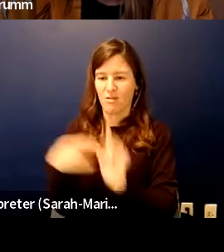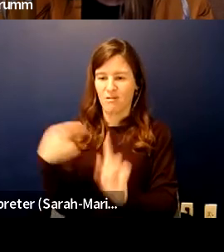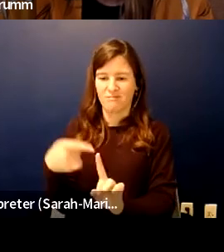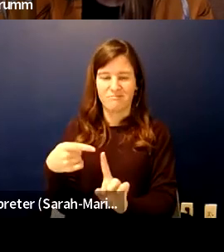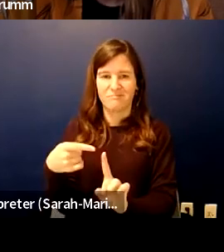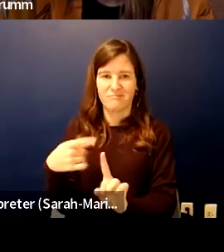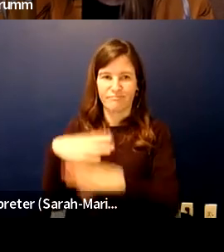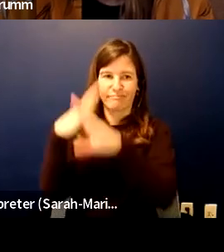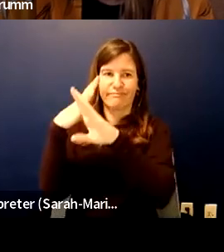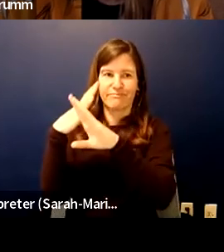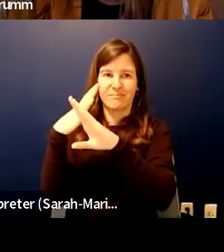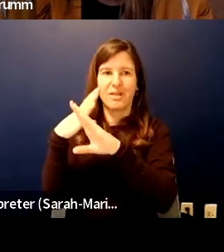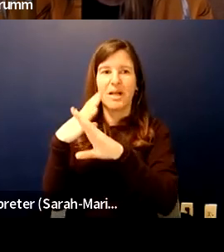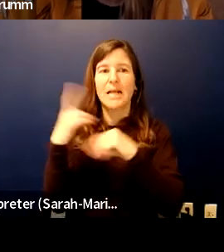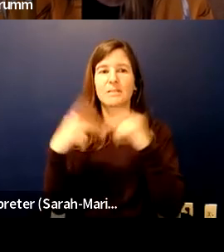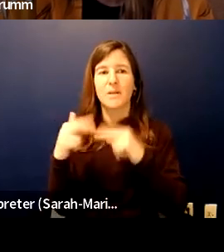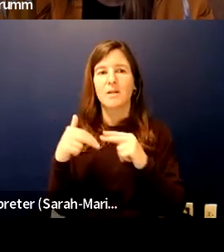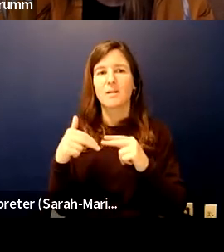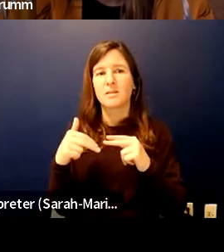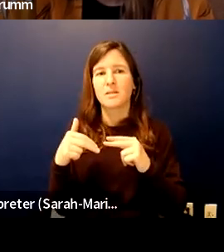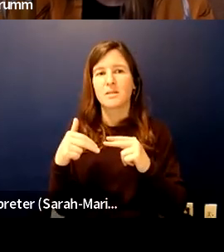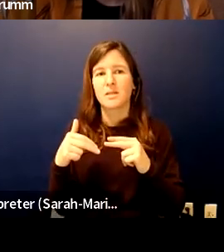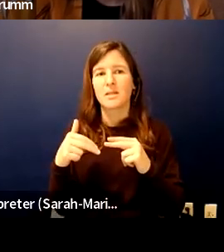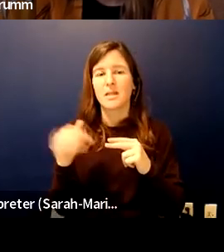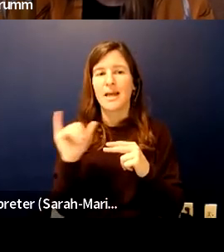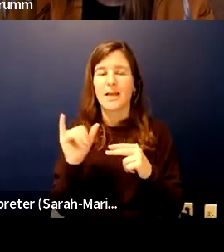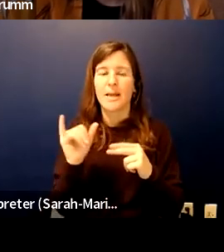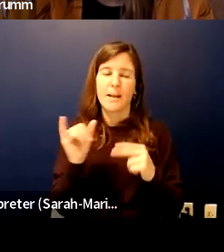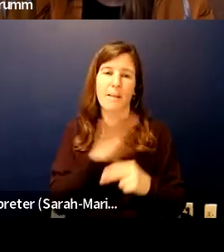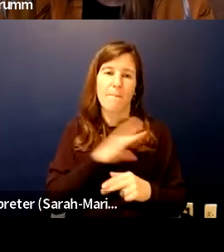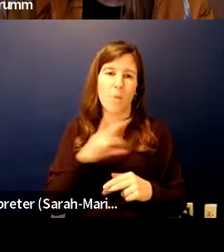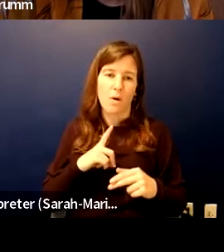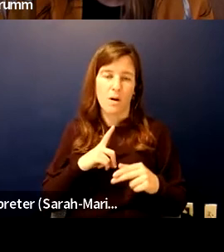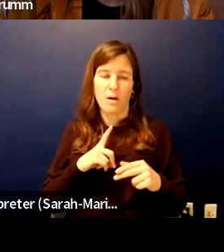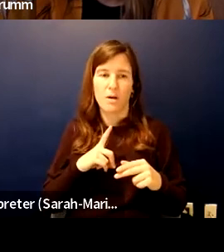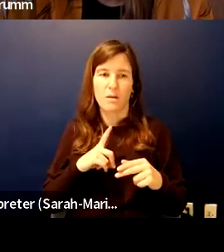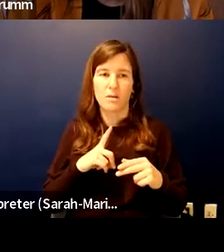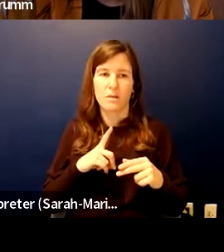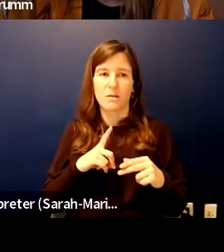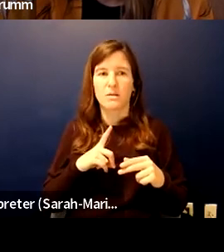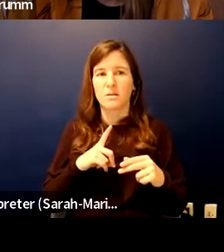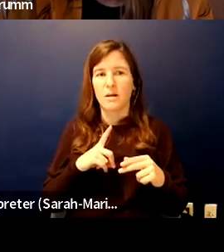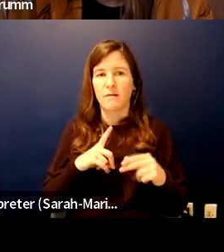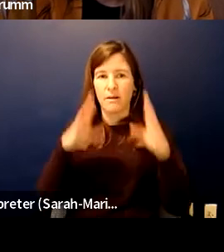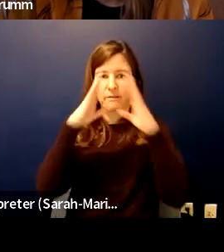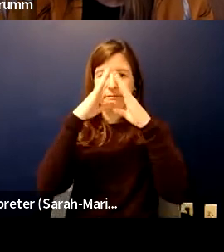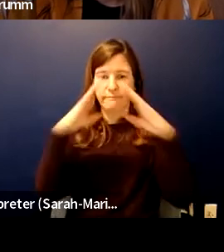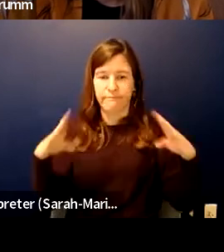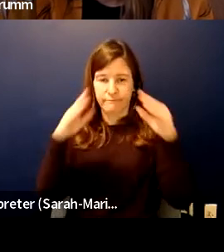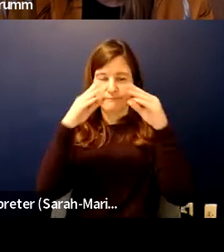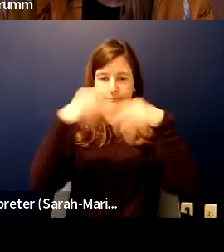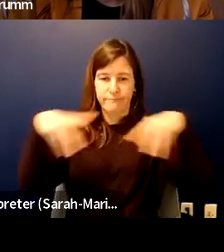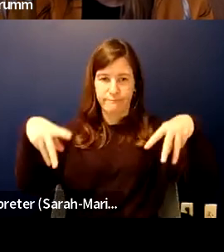it's actually built like this, or it's actually the board, the top, multiple board members, and often like one or two staff members.